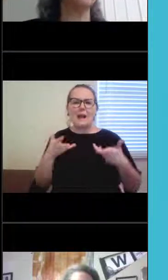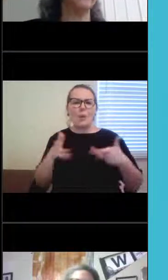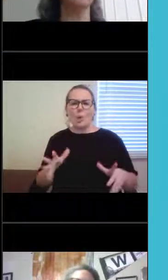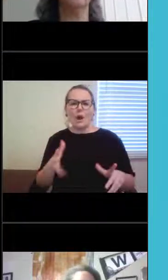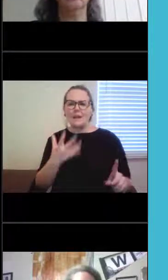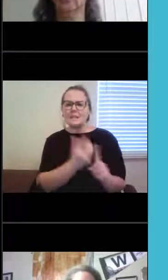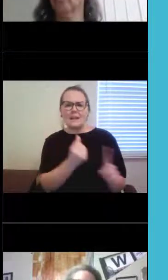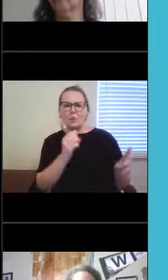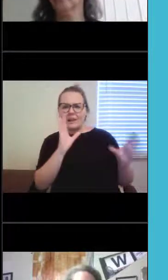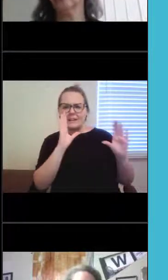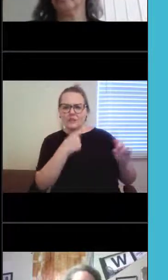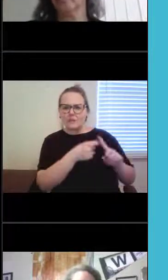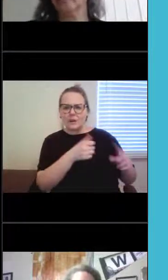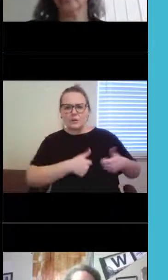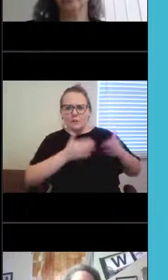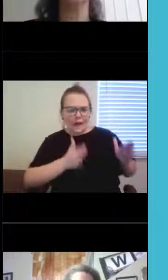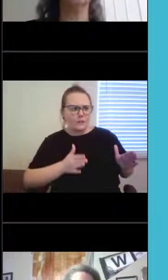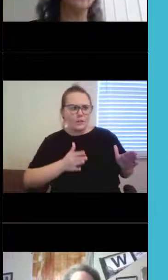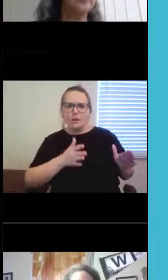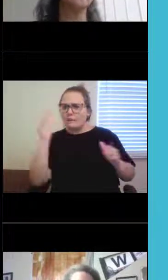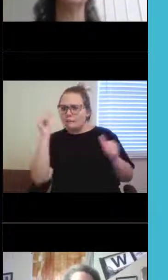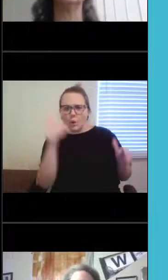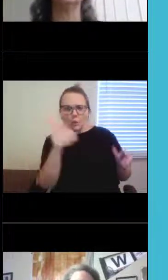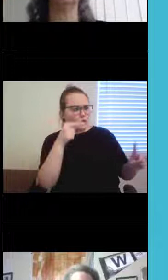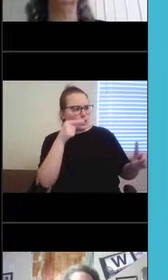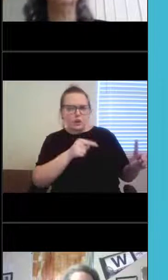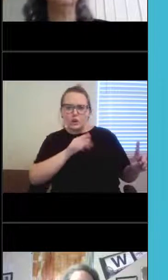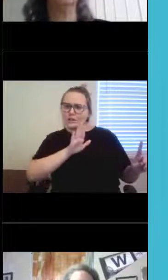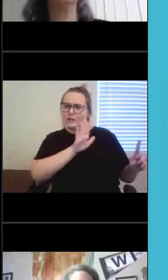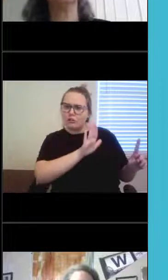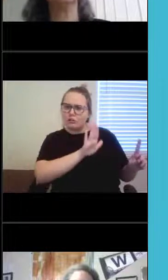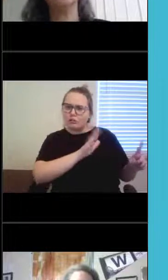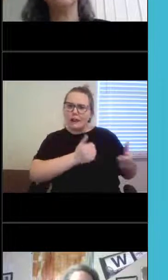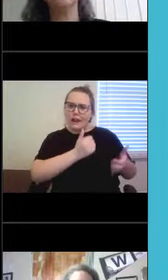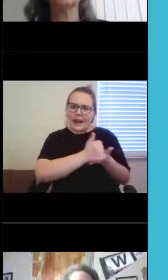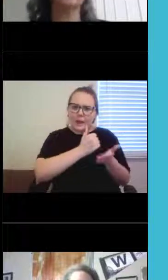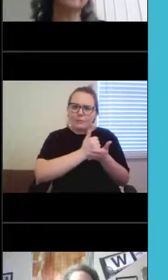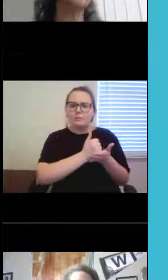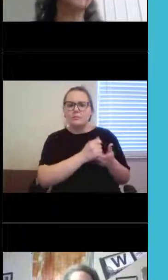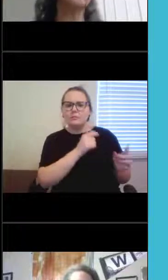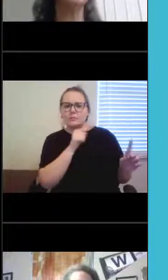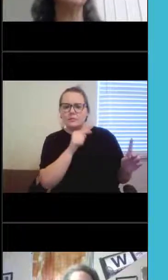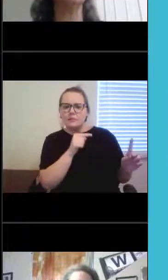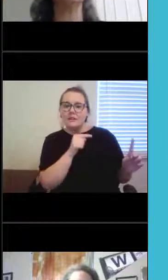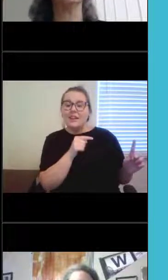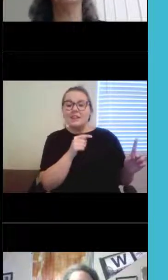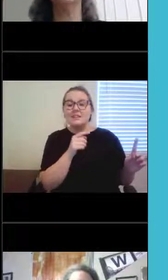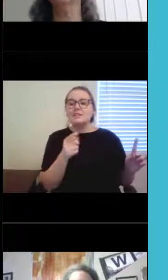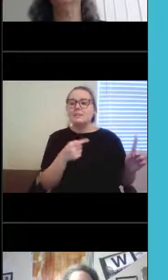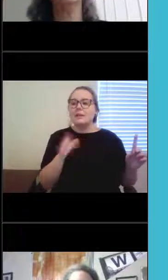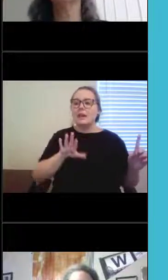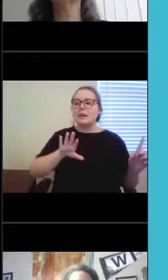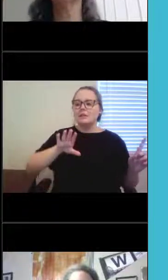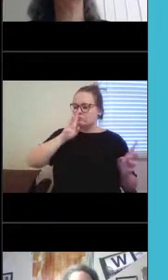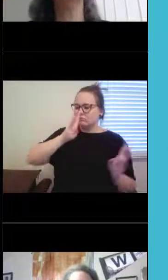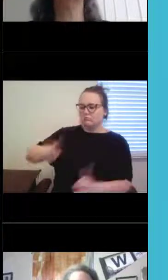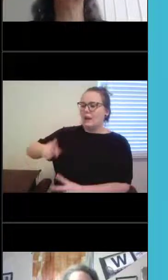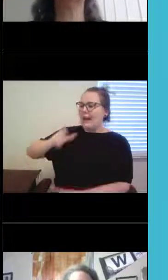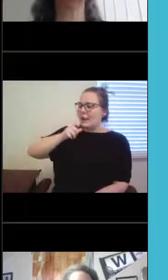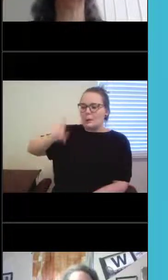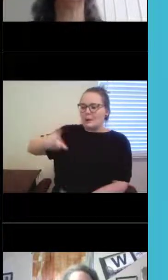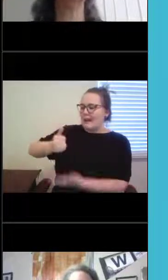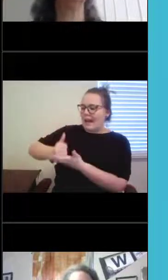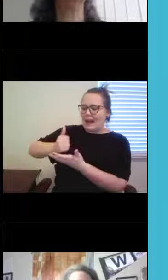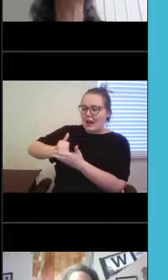from the survivor or focus off her and her help seeking. And so I think sometimes can put their needs aside. And I can tell